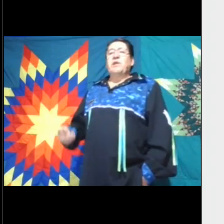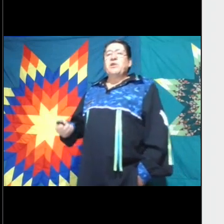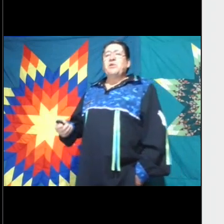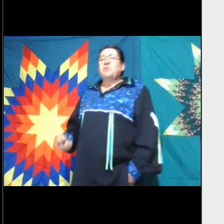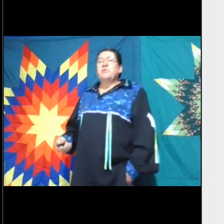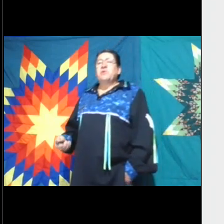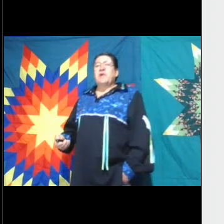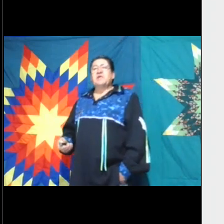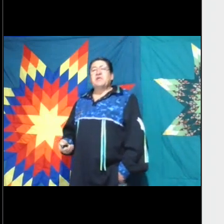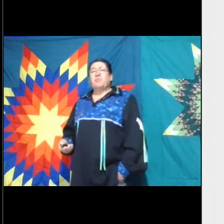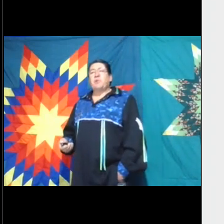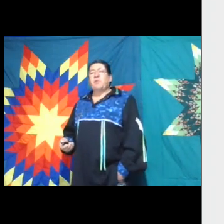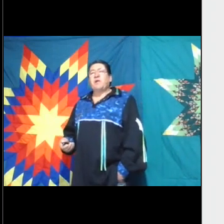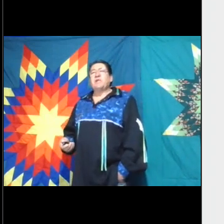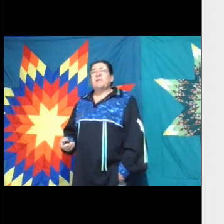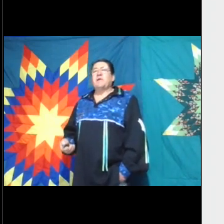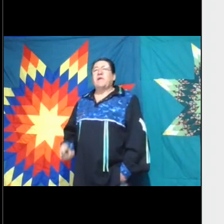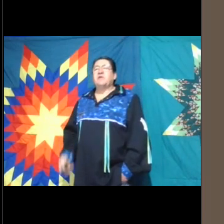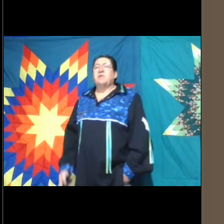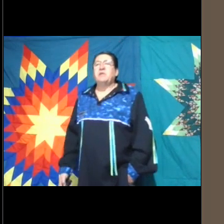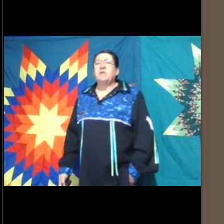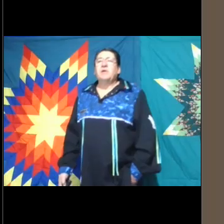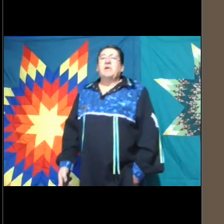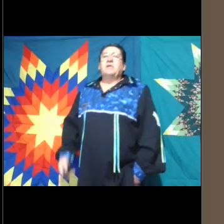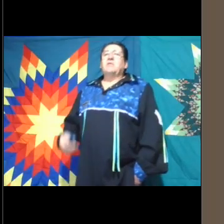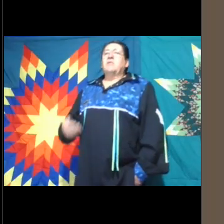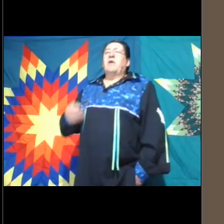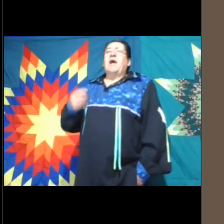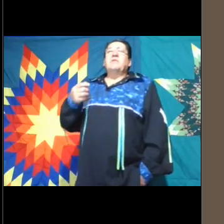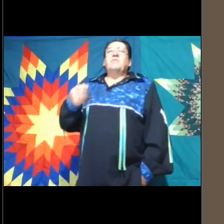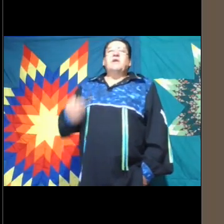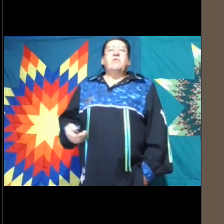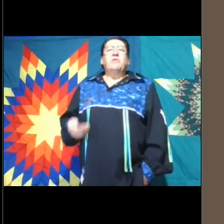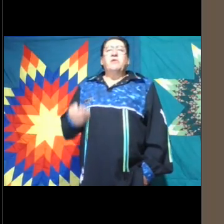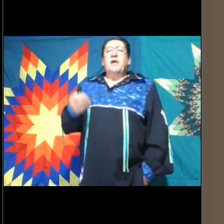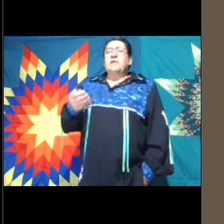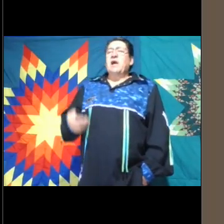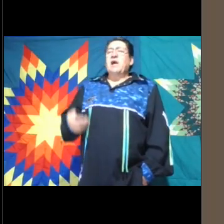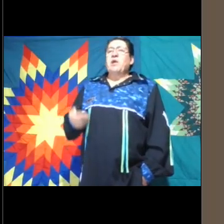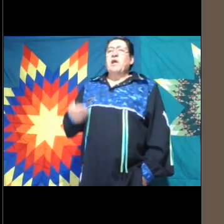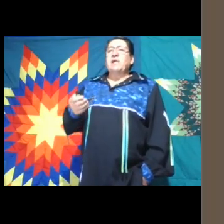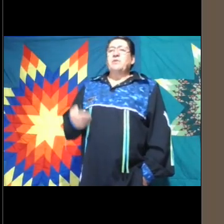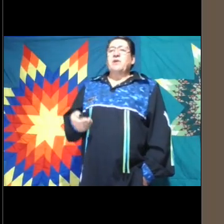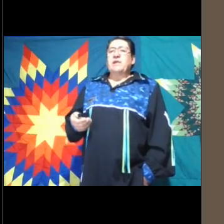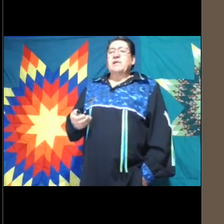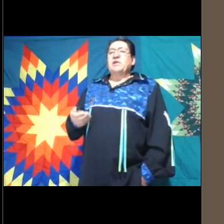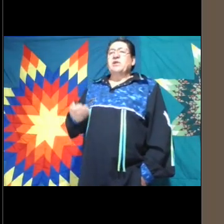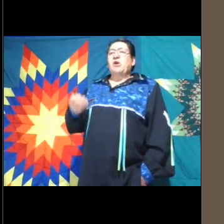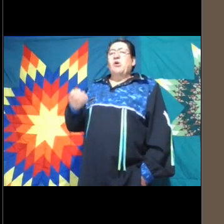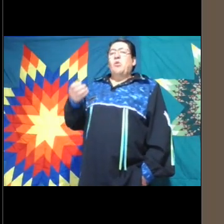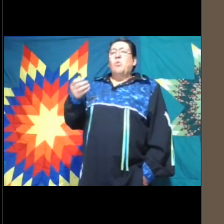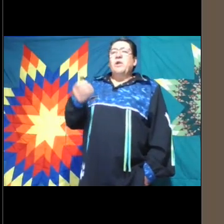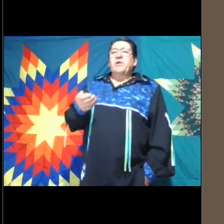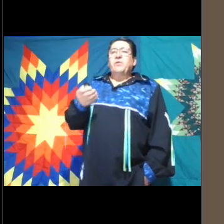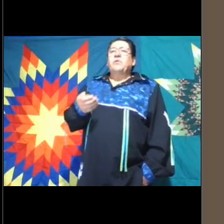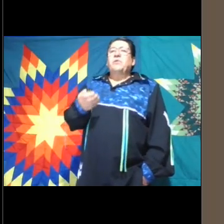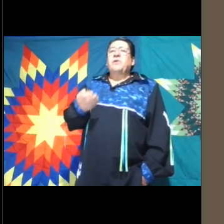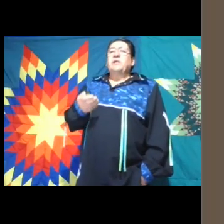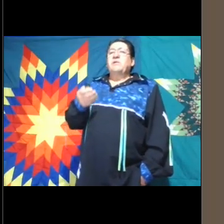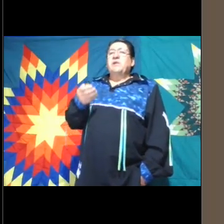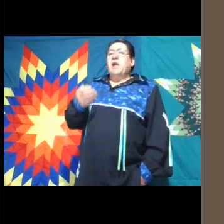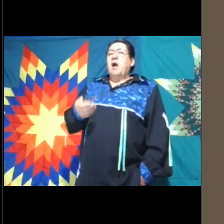of renewed relationship and reconciliation. So as a recruiter, as a company, as an organization, what are